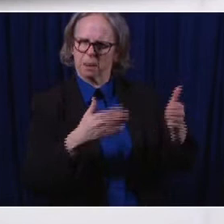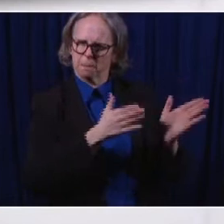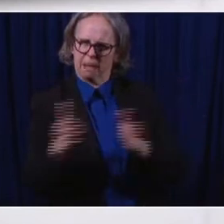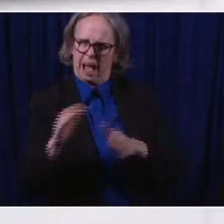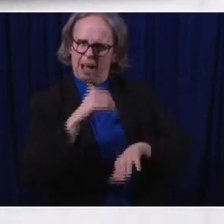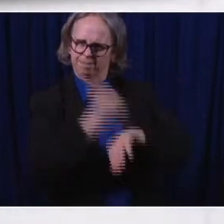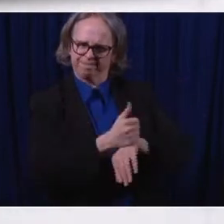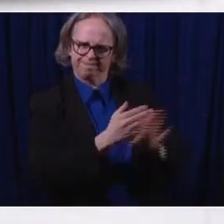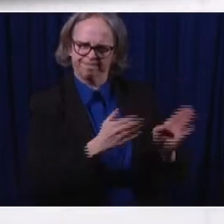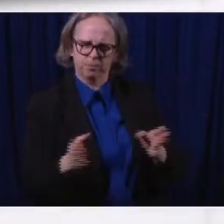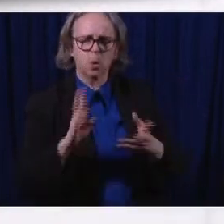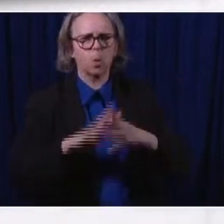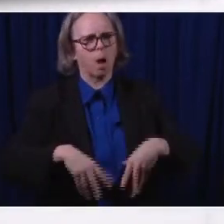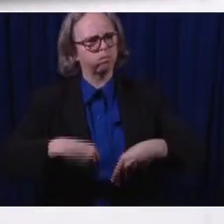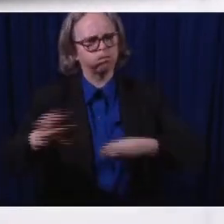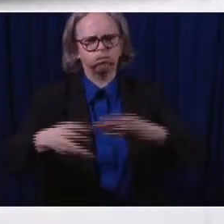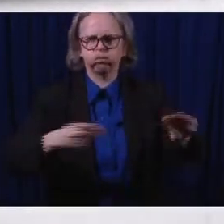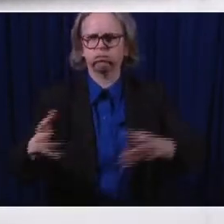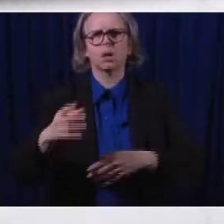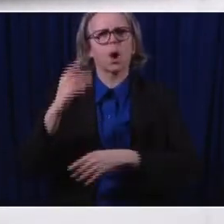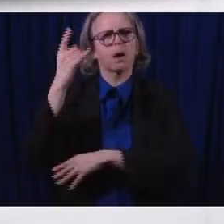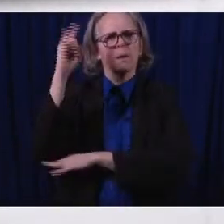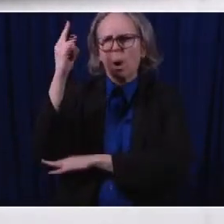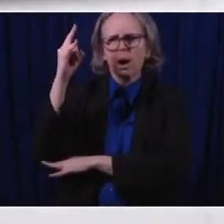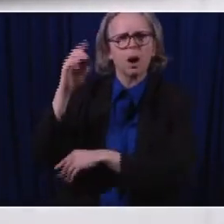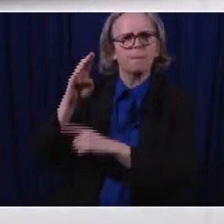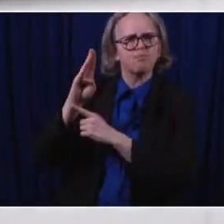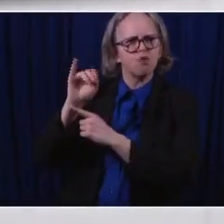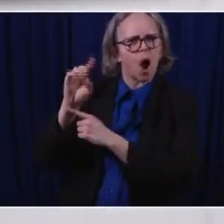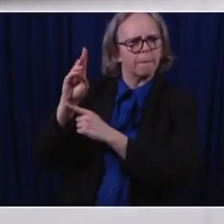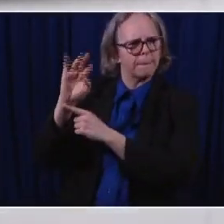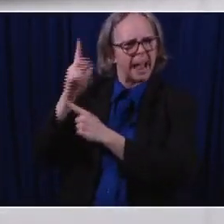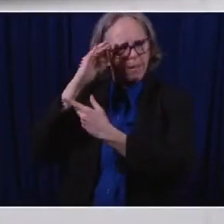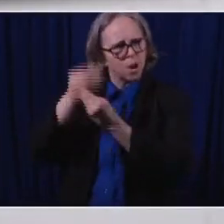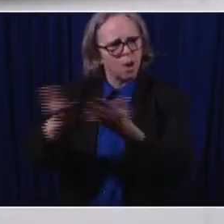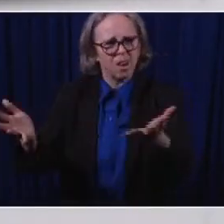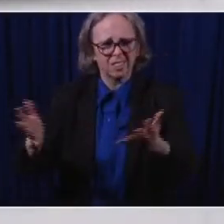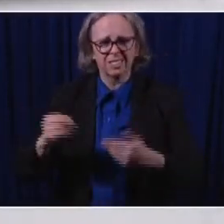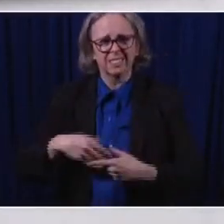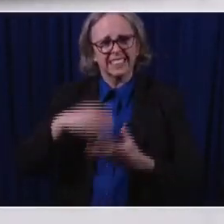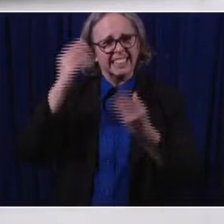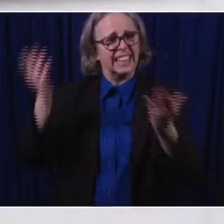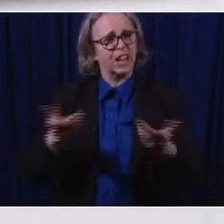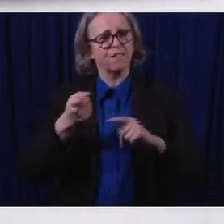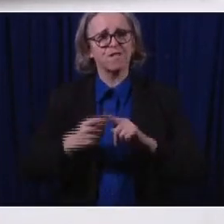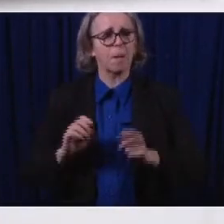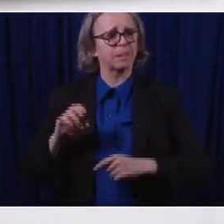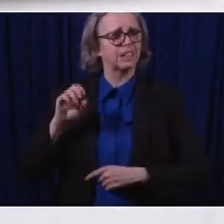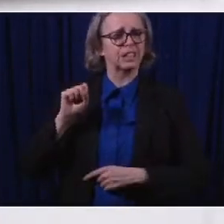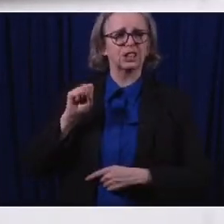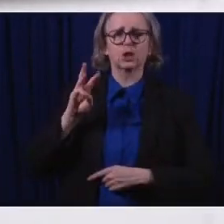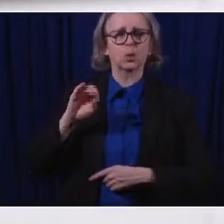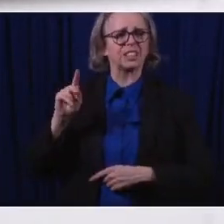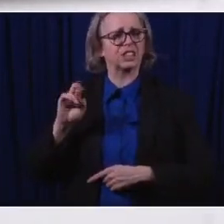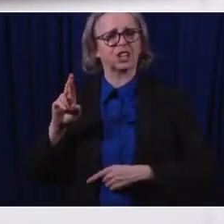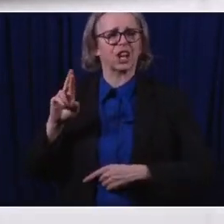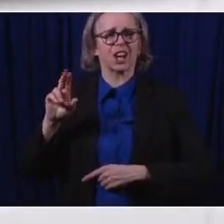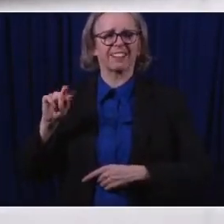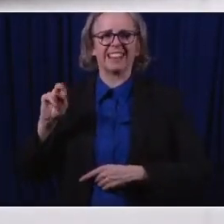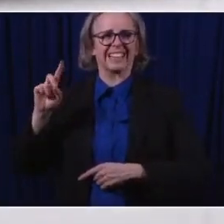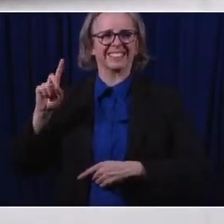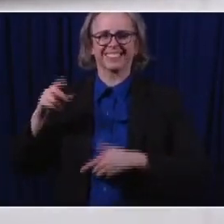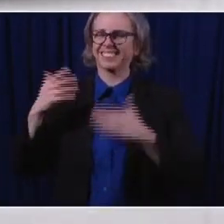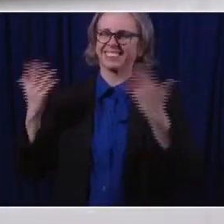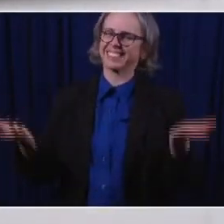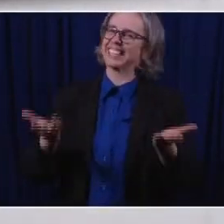the underserved. And Governor, just wanted to give you that report here from Switzerland and Monroe County, and the